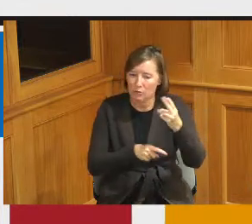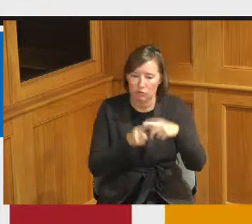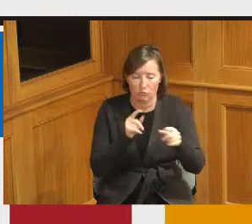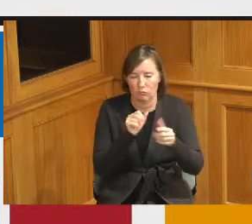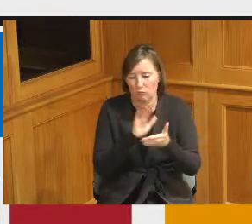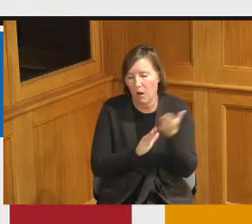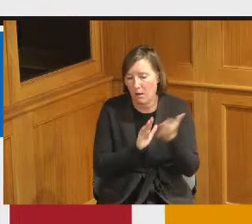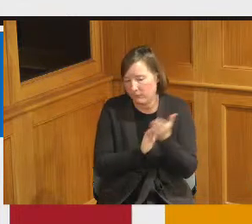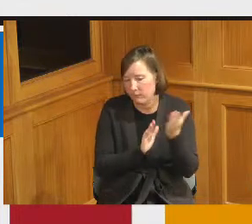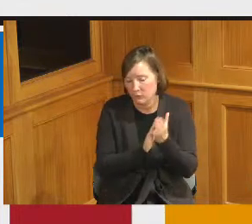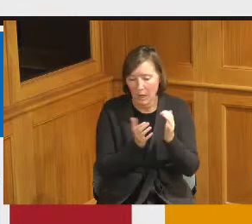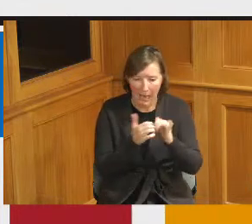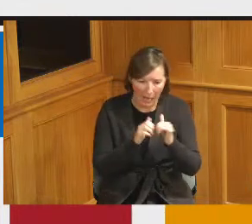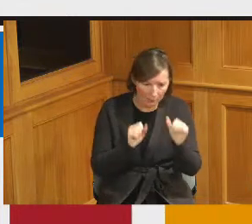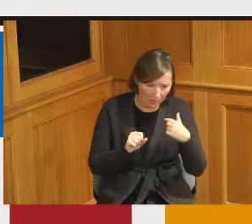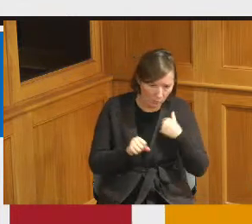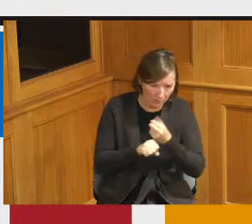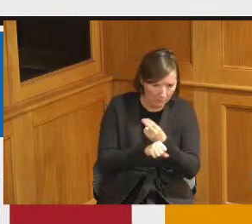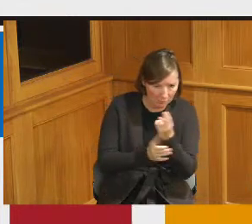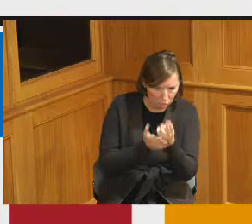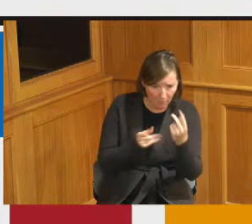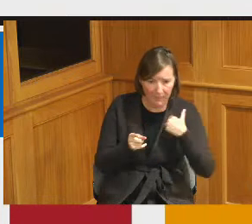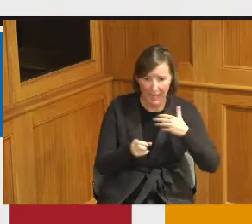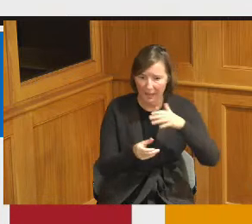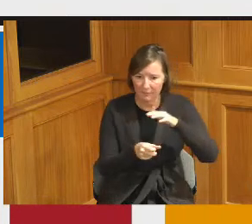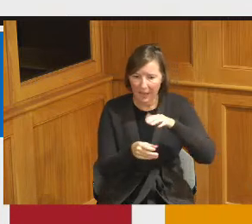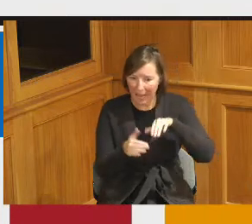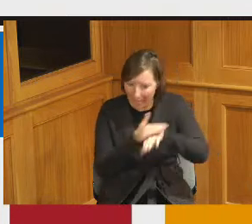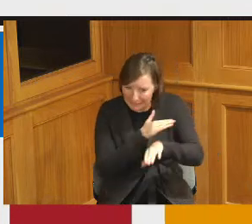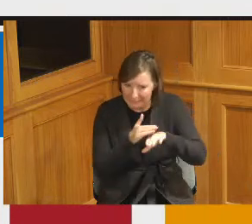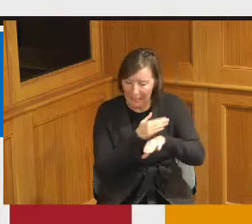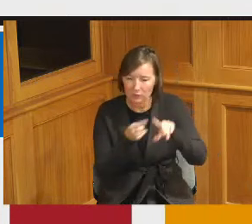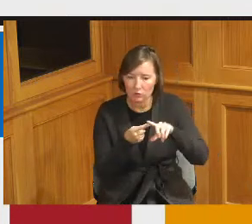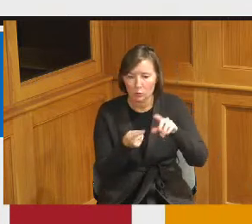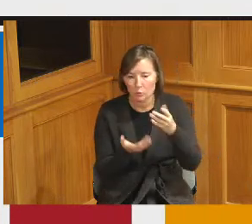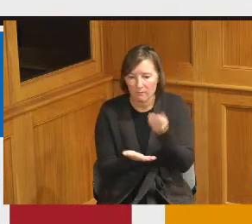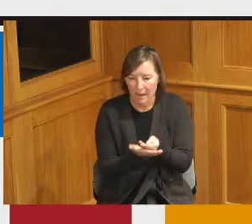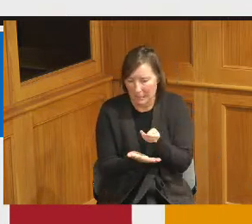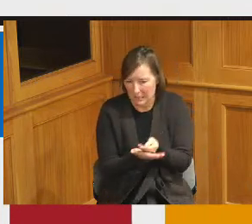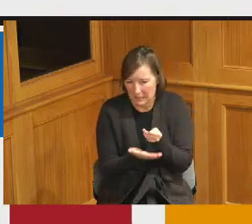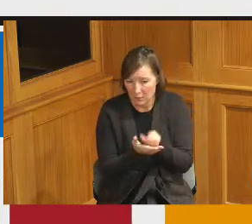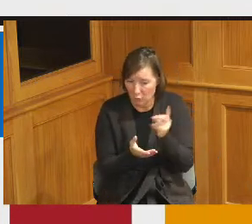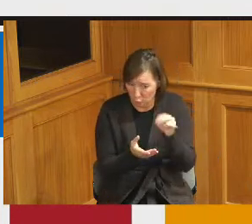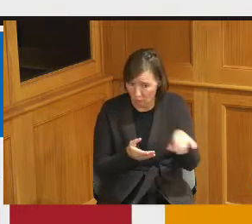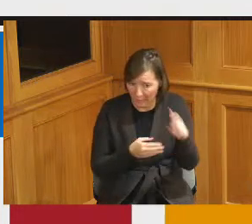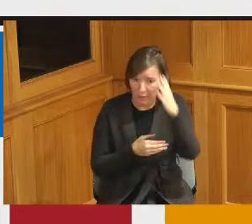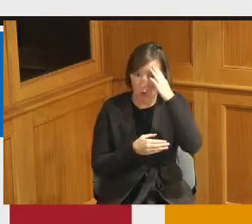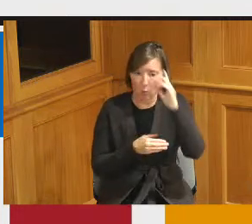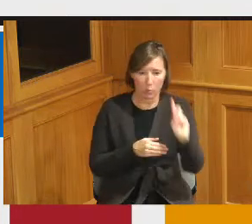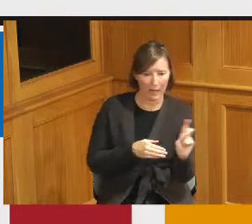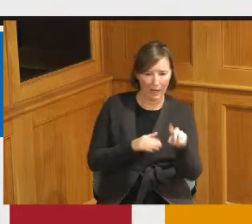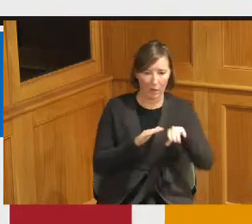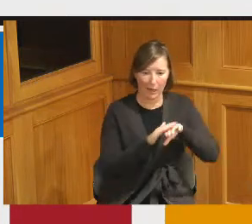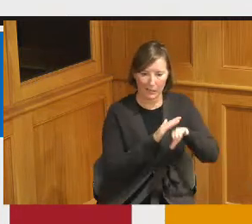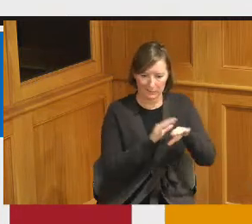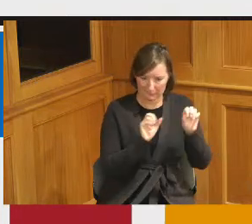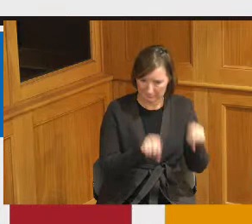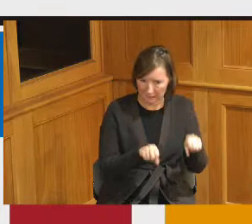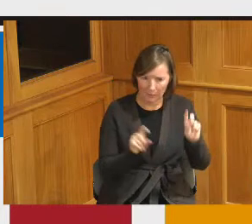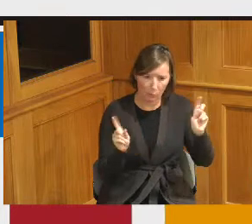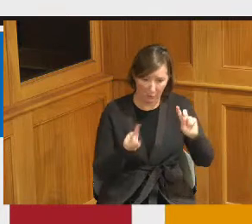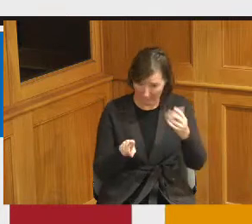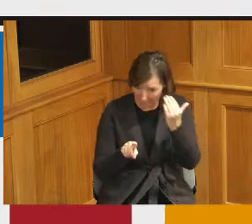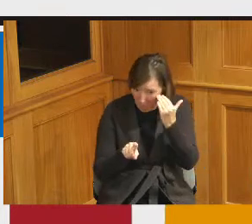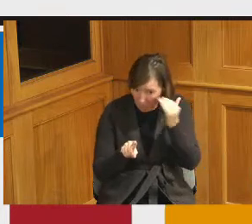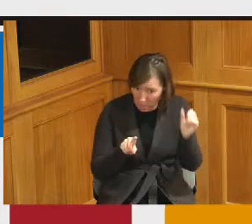how do we make sure that there's access to funding, or they know about access to funding? And if you look at that